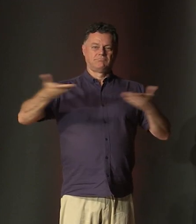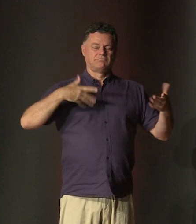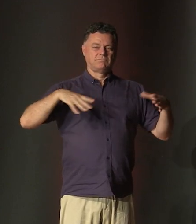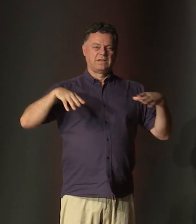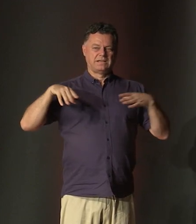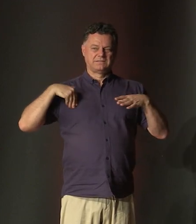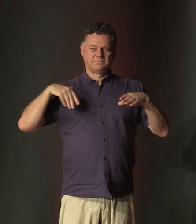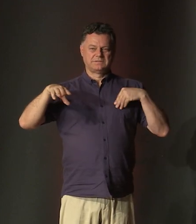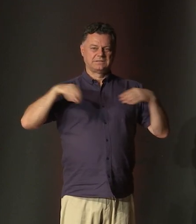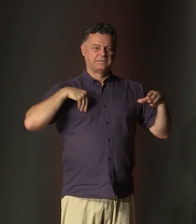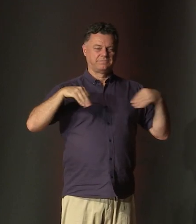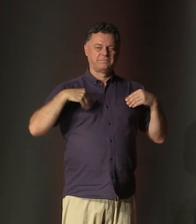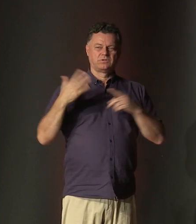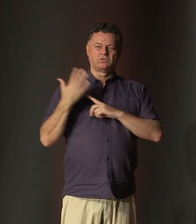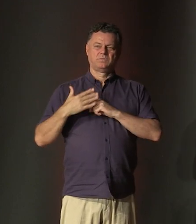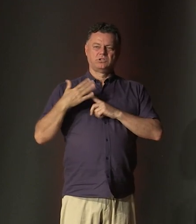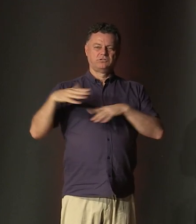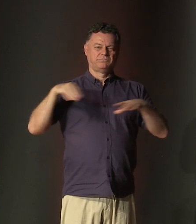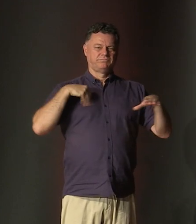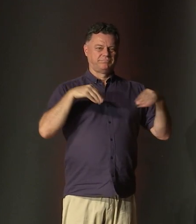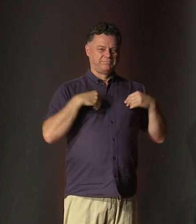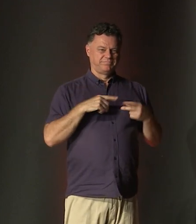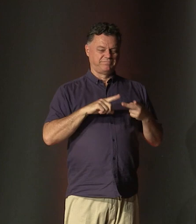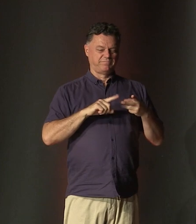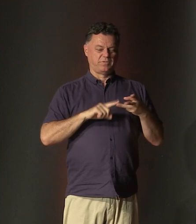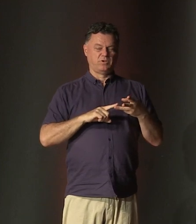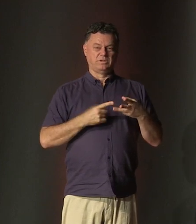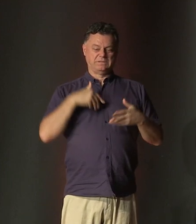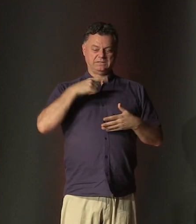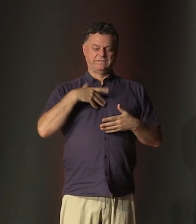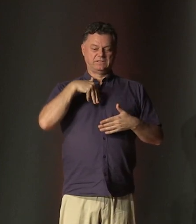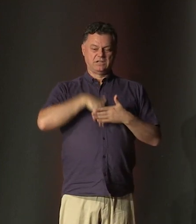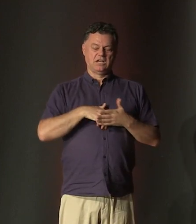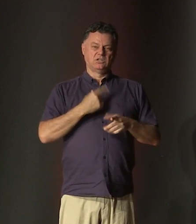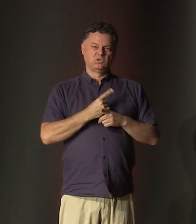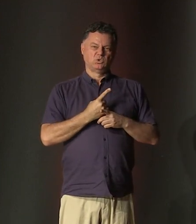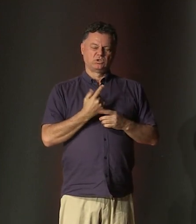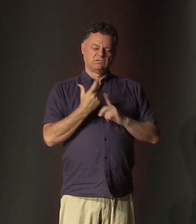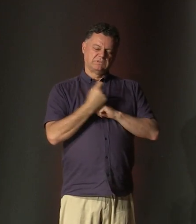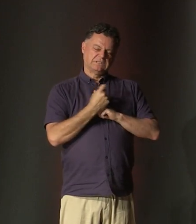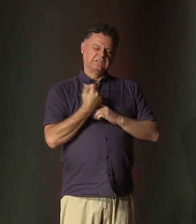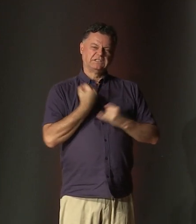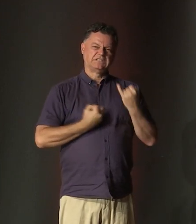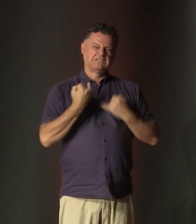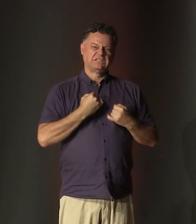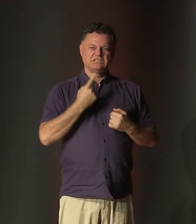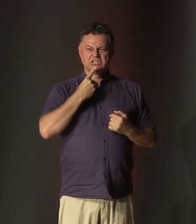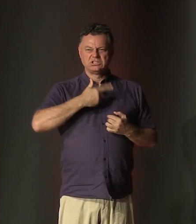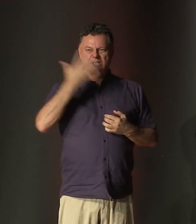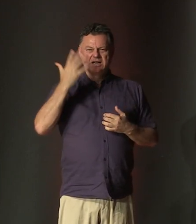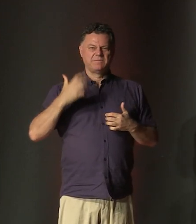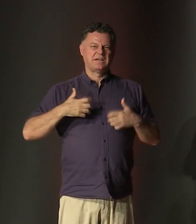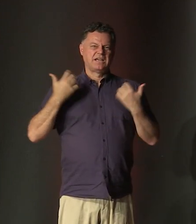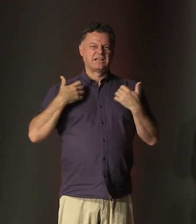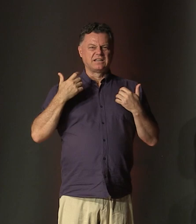that to manage my own self-criticism, my own shame, my anger, anxiety,